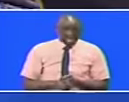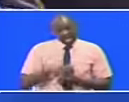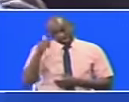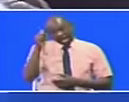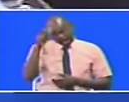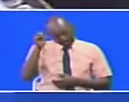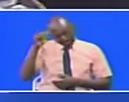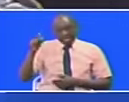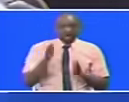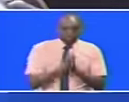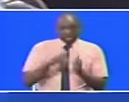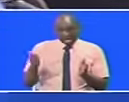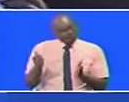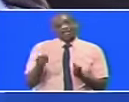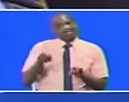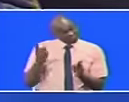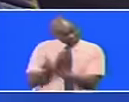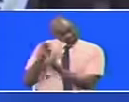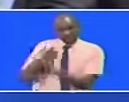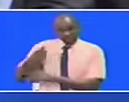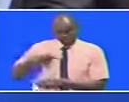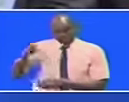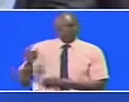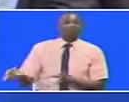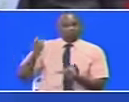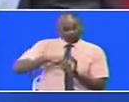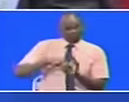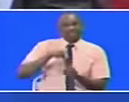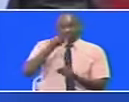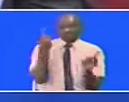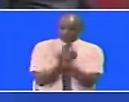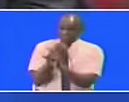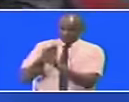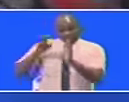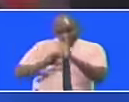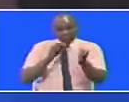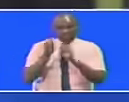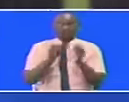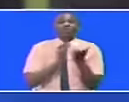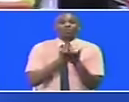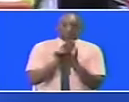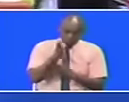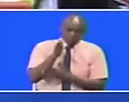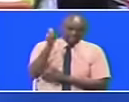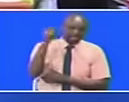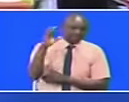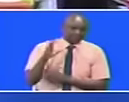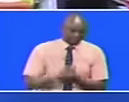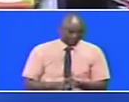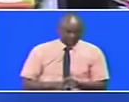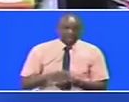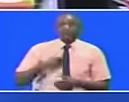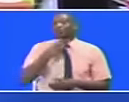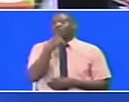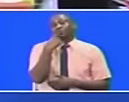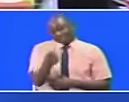Keinan na William Kirwa miongoni mwa wengine watakaowania viti mbalimbali kupitia ANC. I want to assure all Kenyans